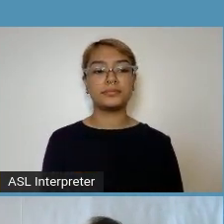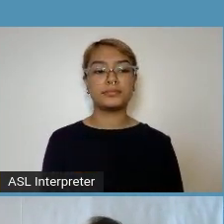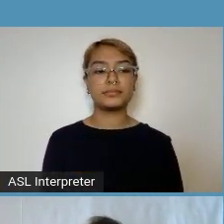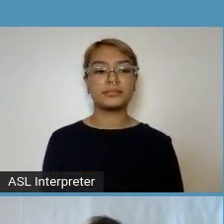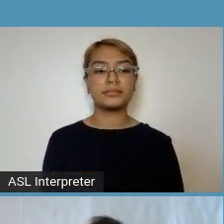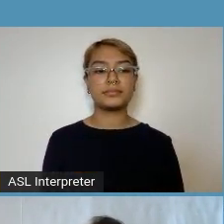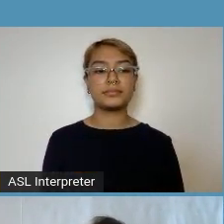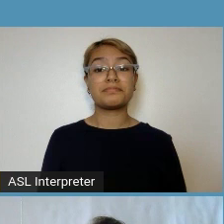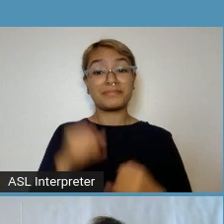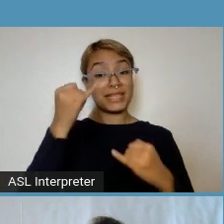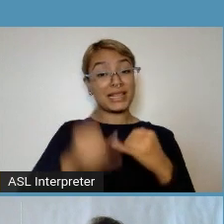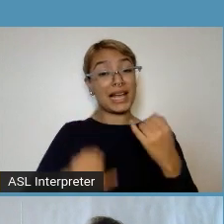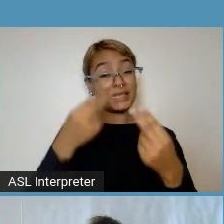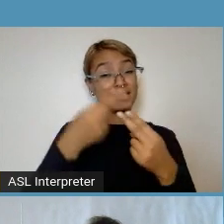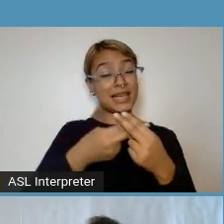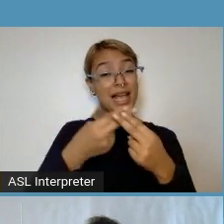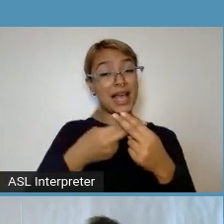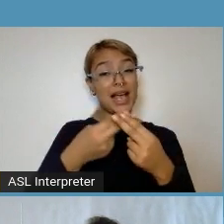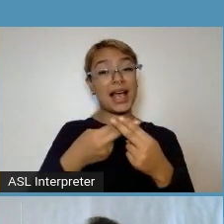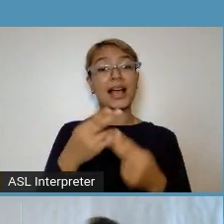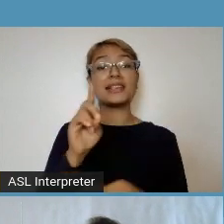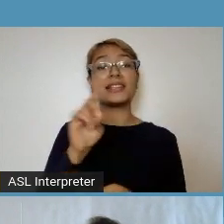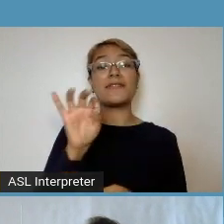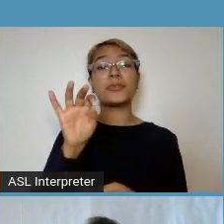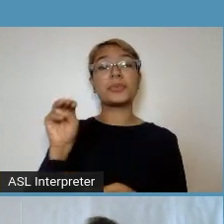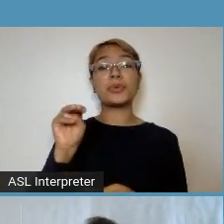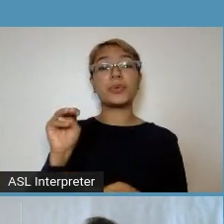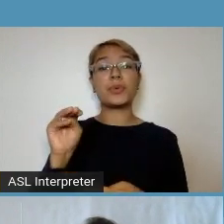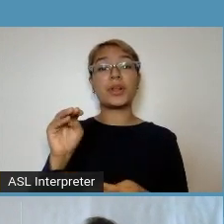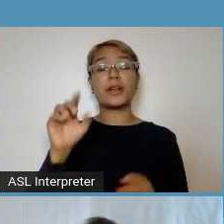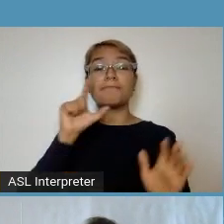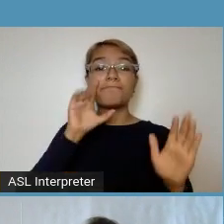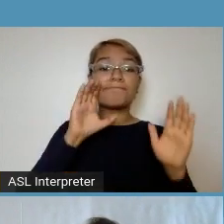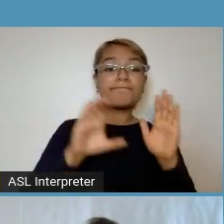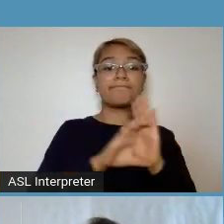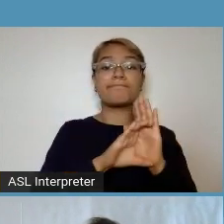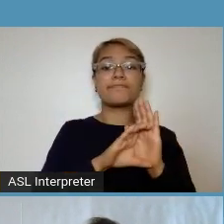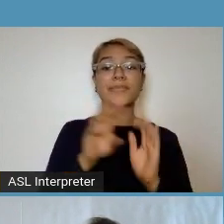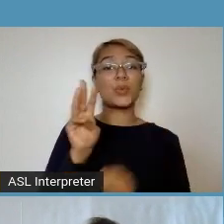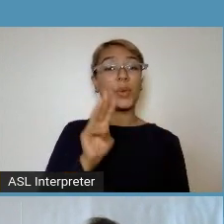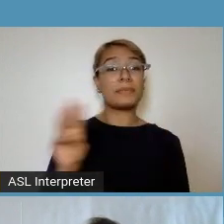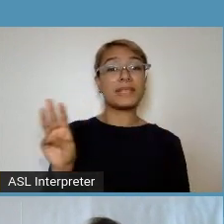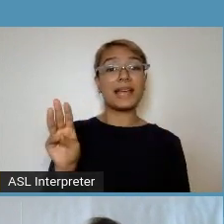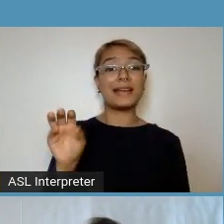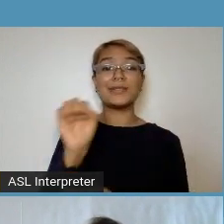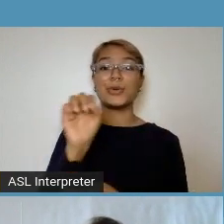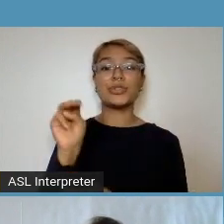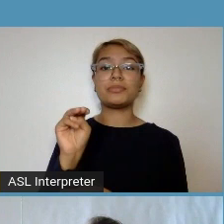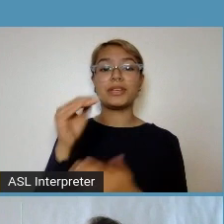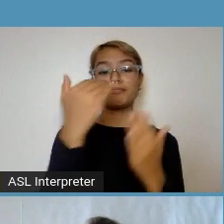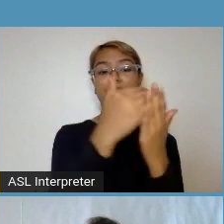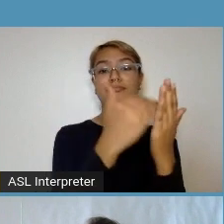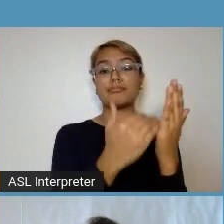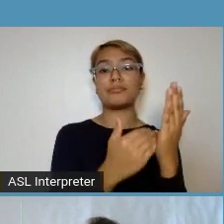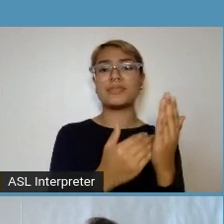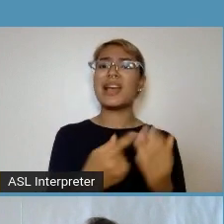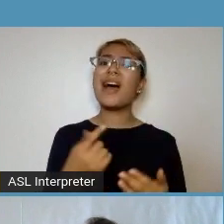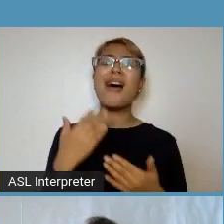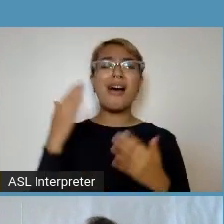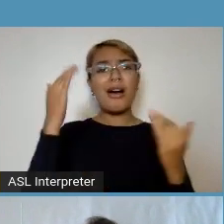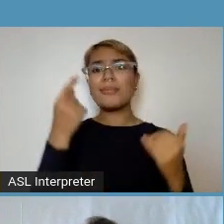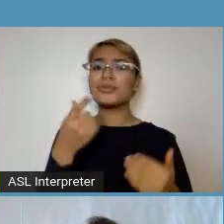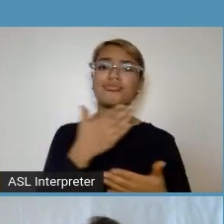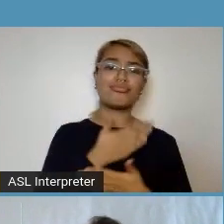The last slide shows the Dykeman Farmhouse Museum logo in our website and social media handles. I hope you have enjoyed the